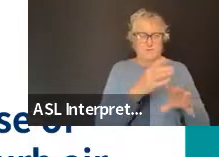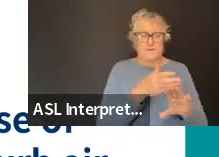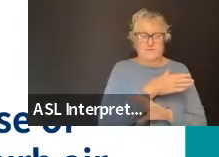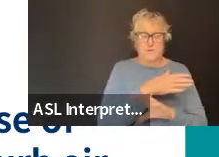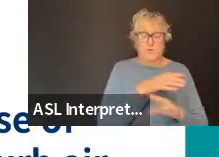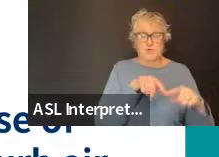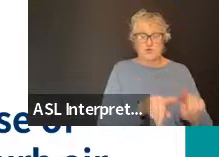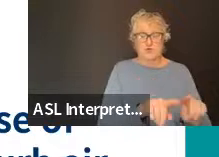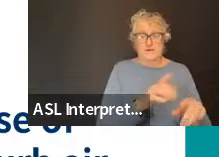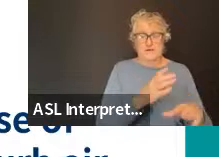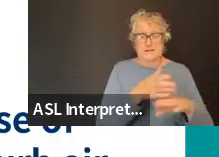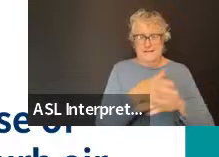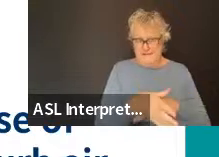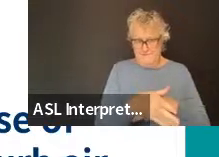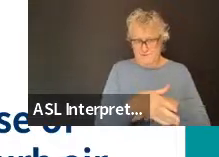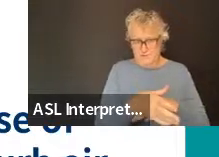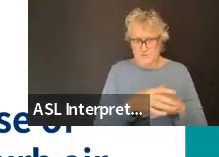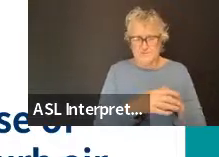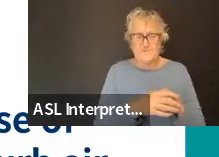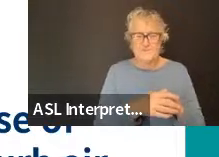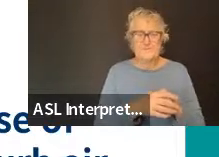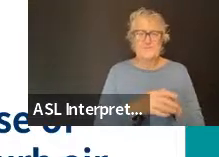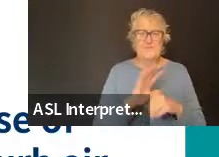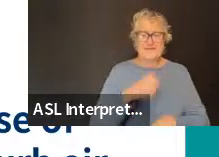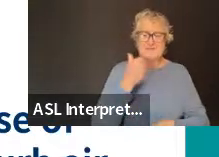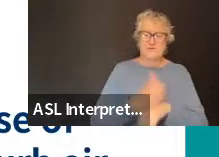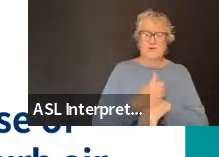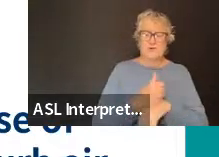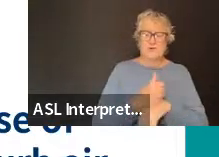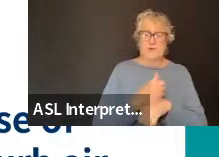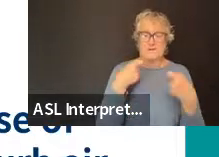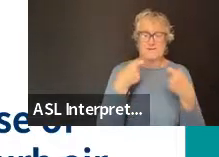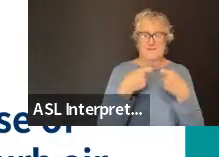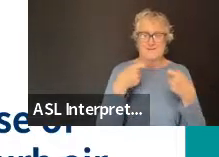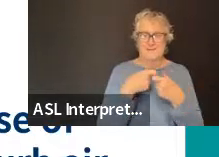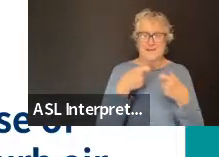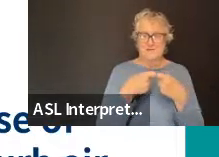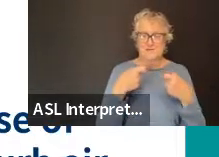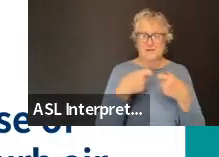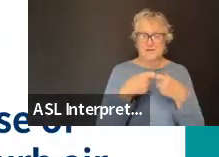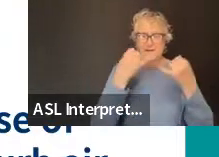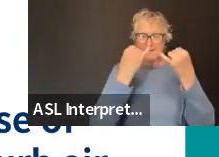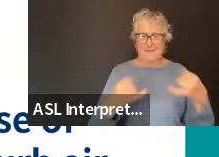determined. Install electric lines in advance of the start of construction to avoid